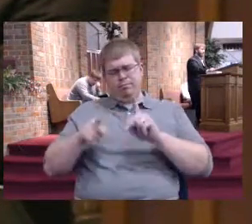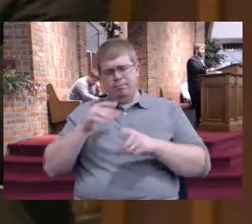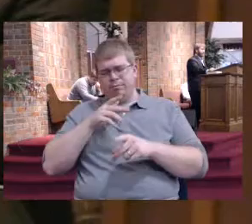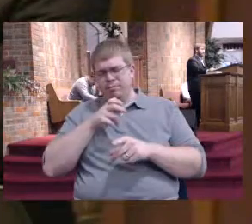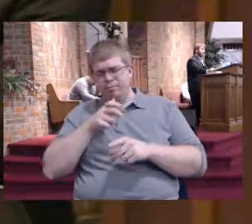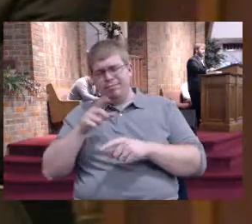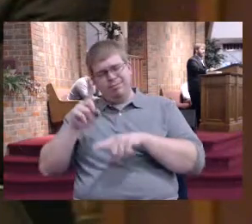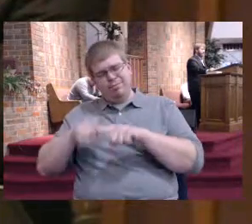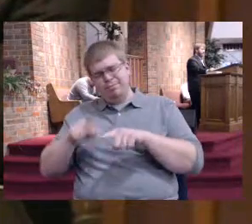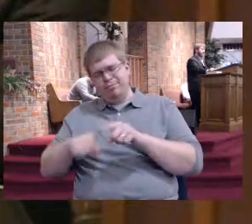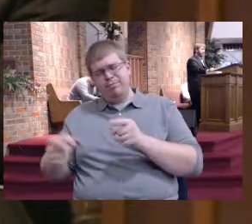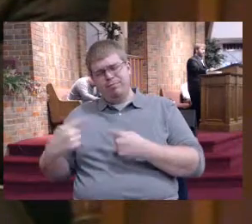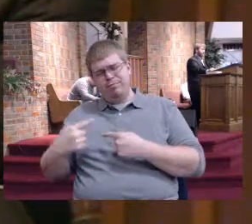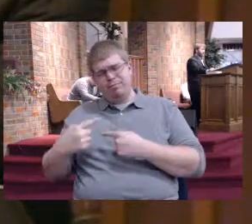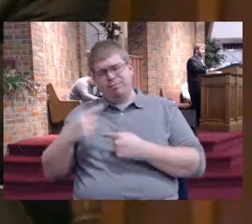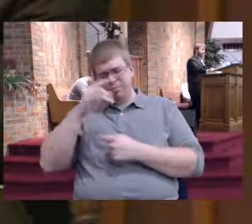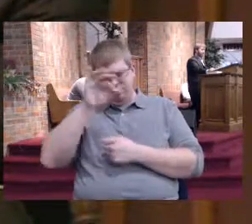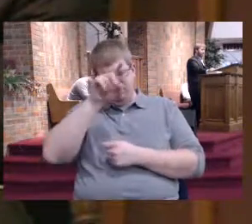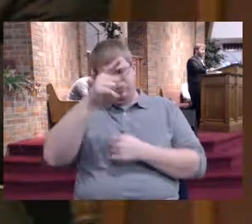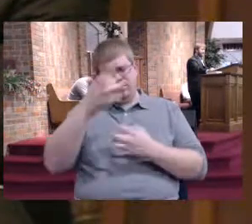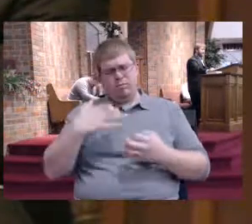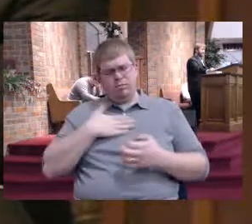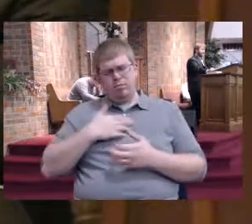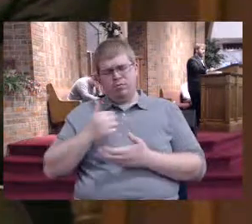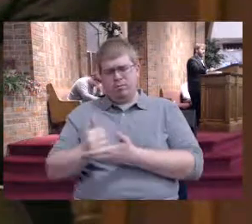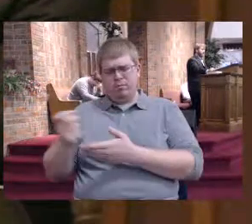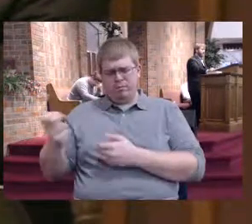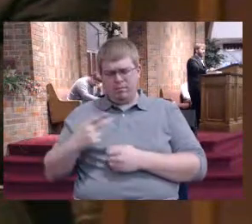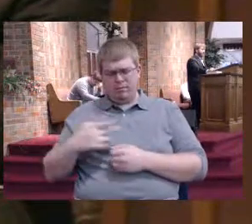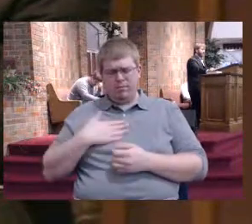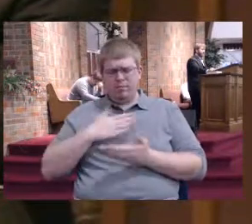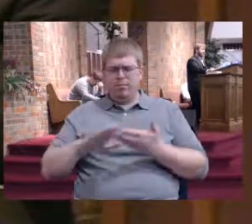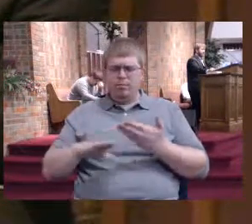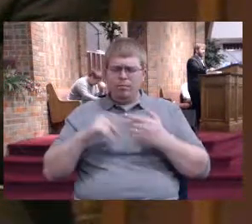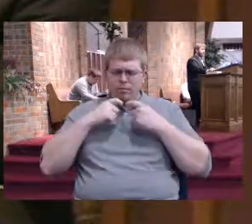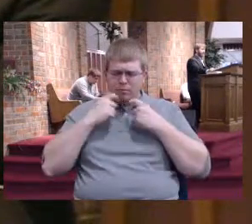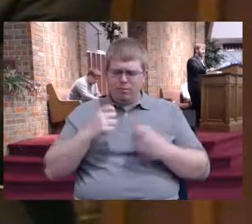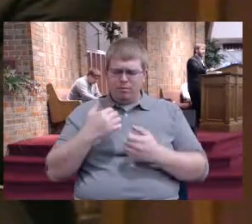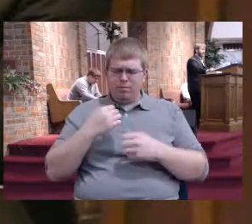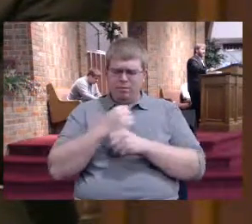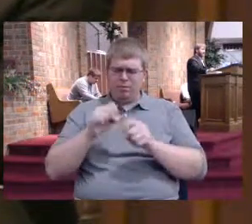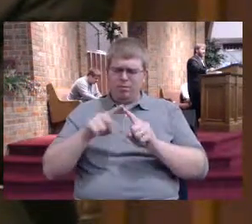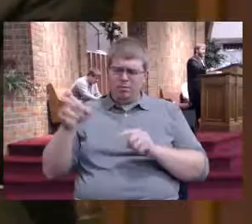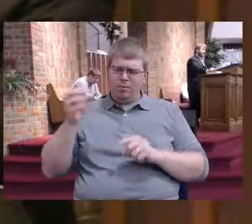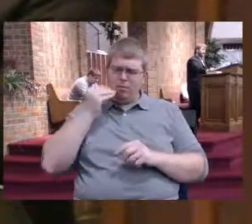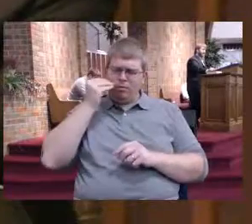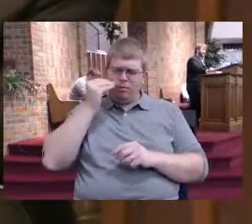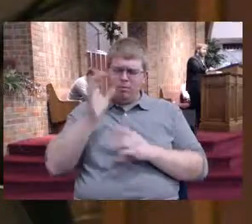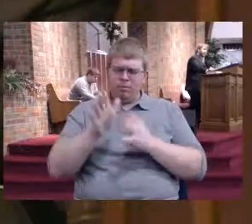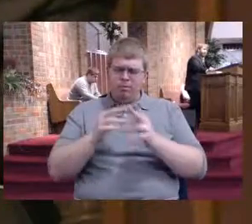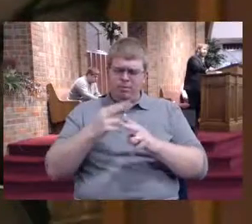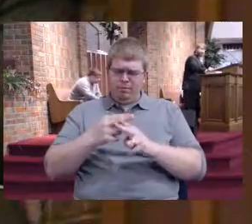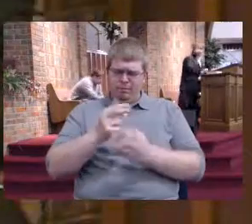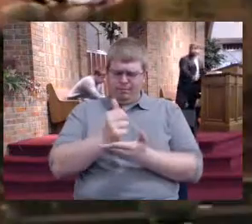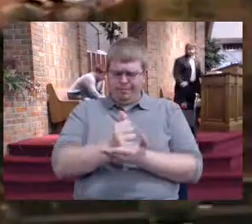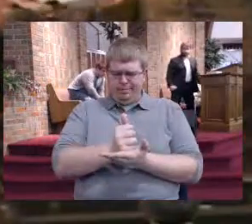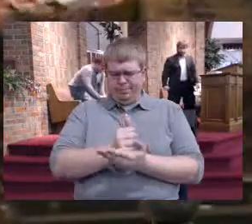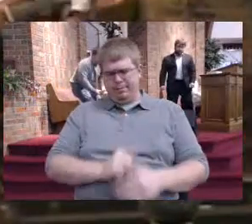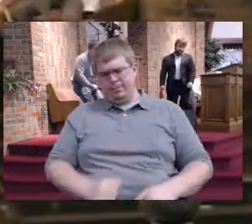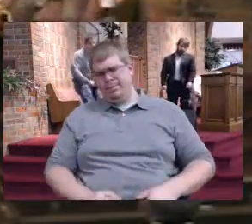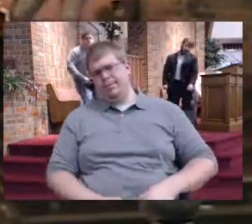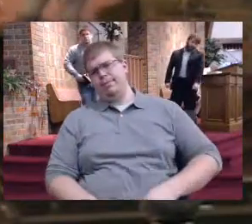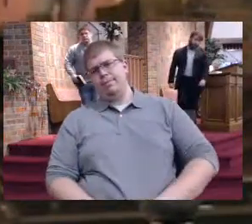it be your will. Lord, please forgive us for our sins and keep us safe as we go home tonight. In Jesus' name we pray. Amen.